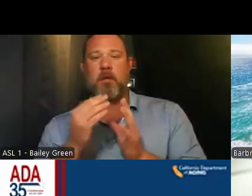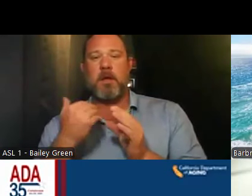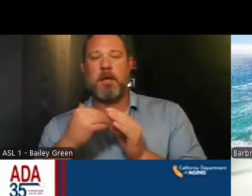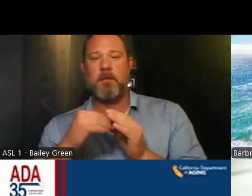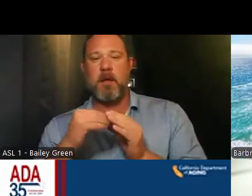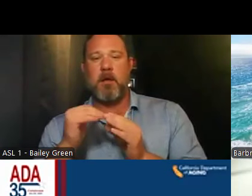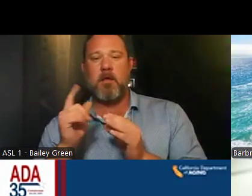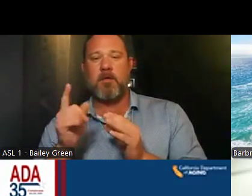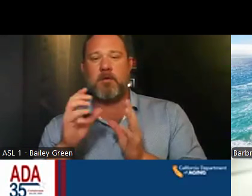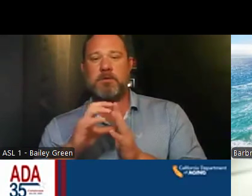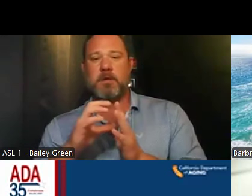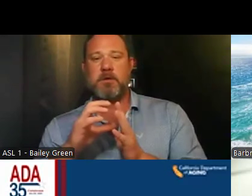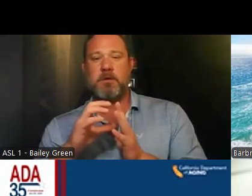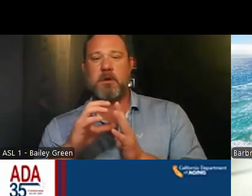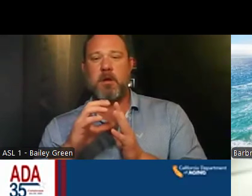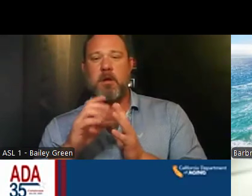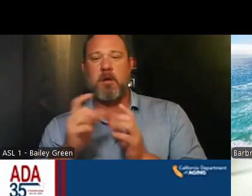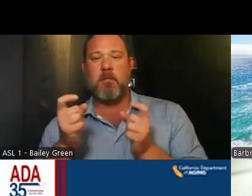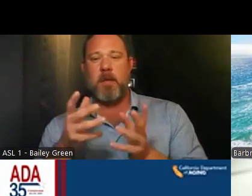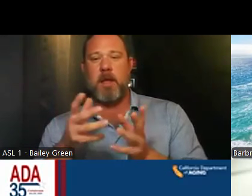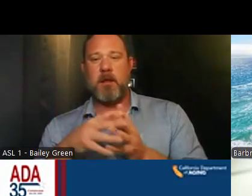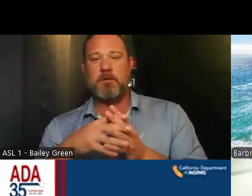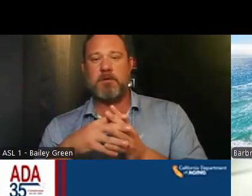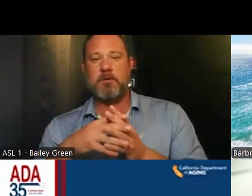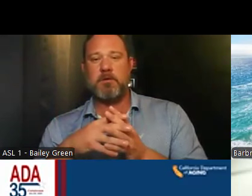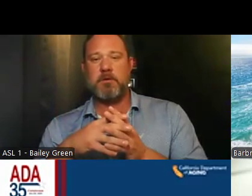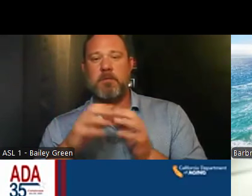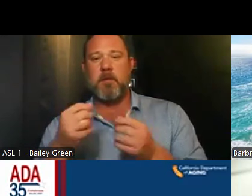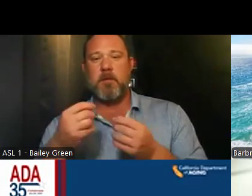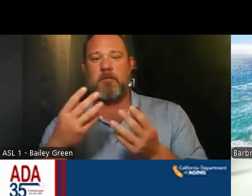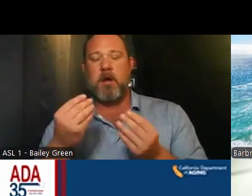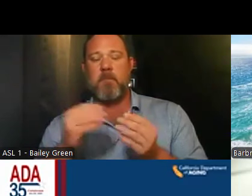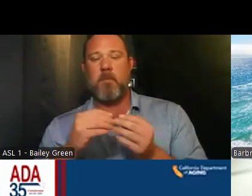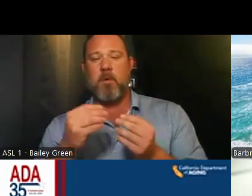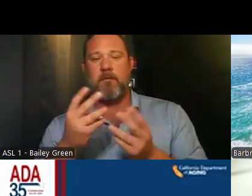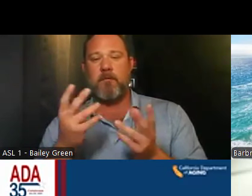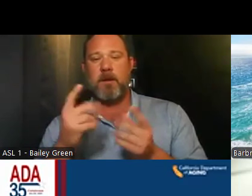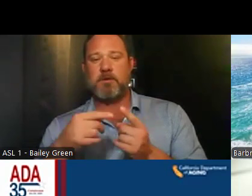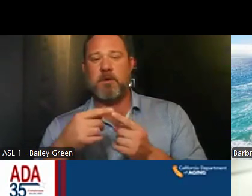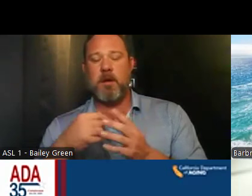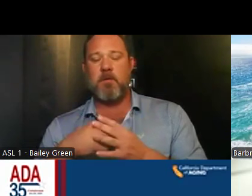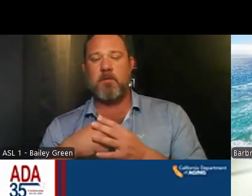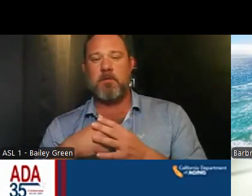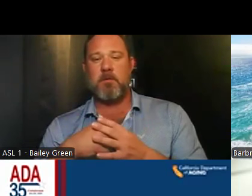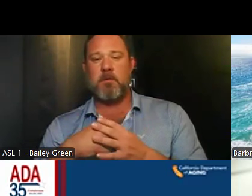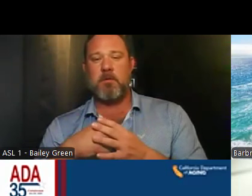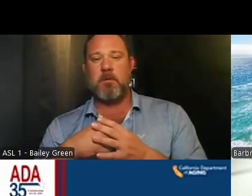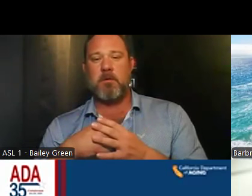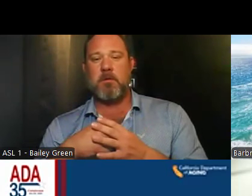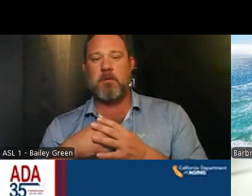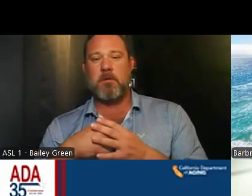their section manager. She would be able to provide more information on that. And when I